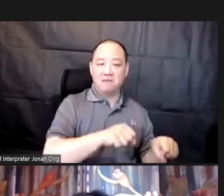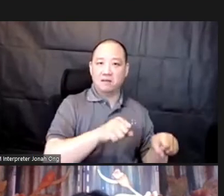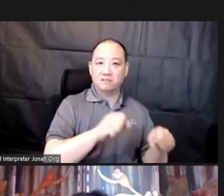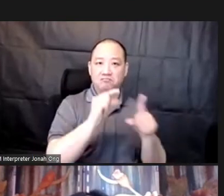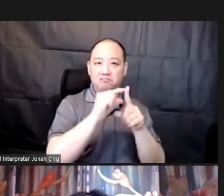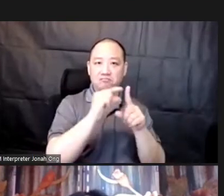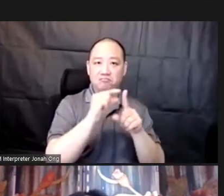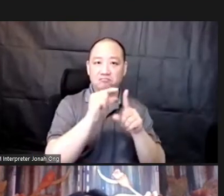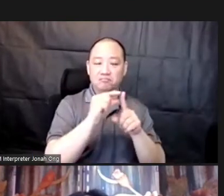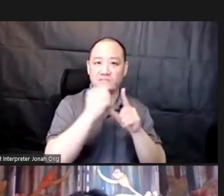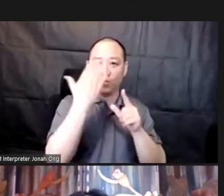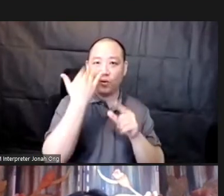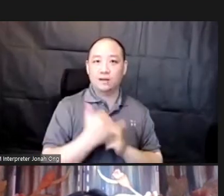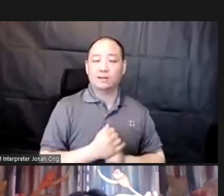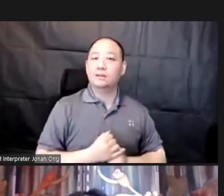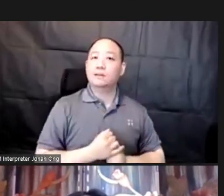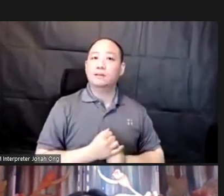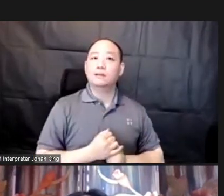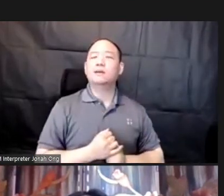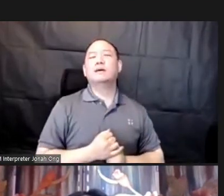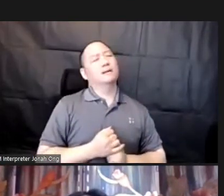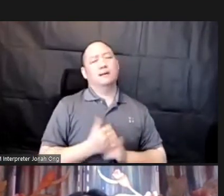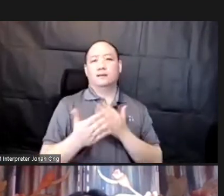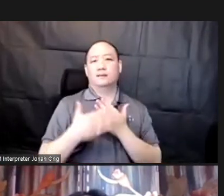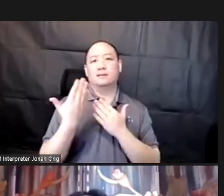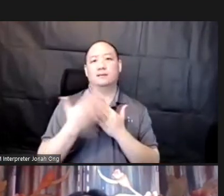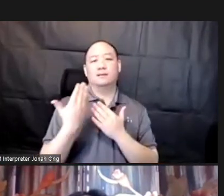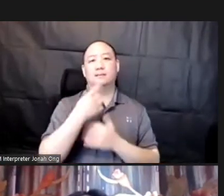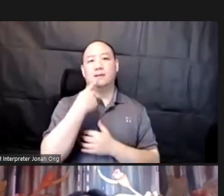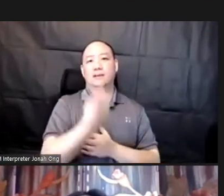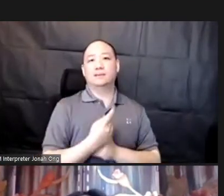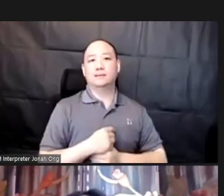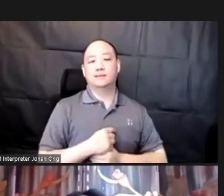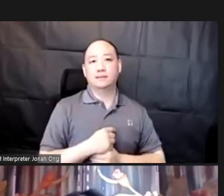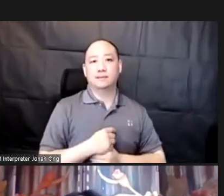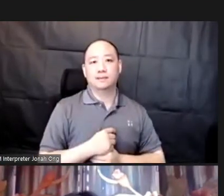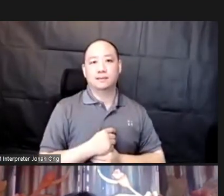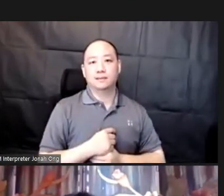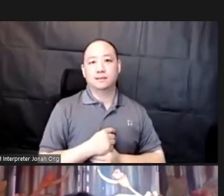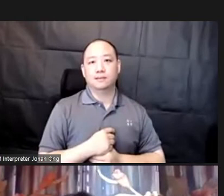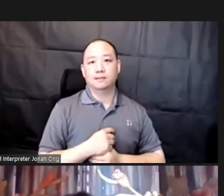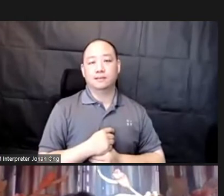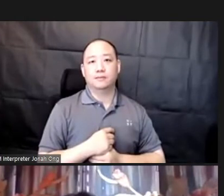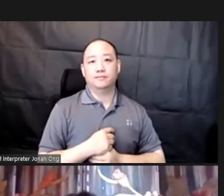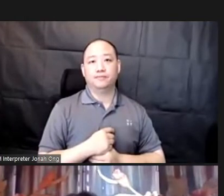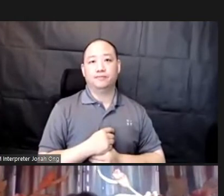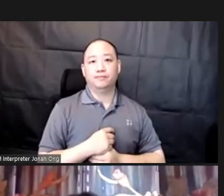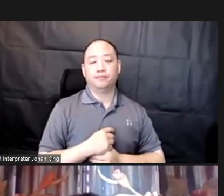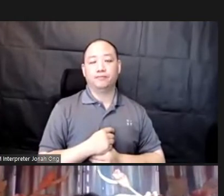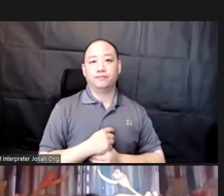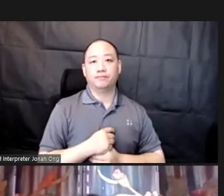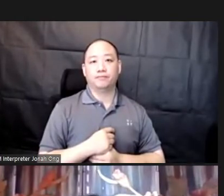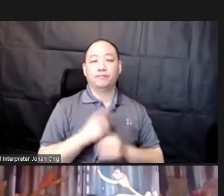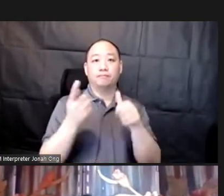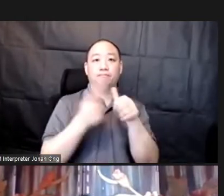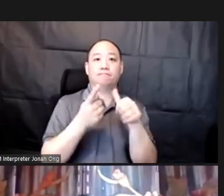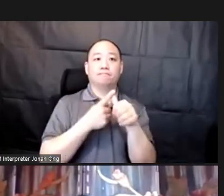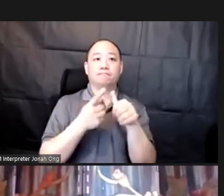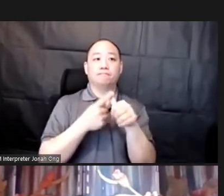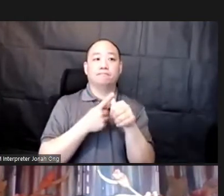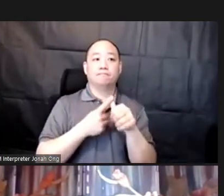Okay, I can say it's a simple answer, which is, I can say the first thing